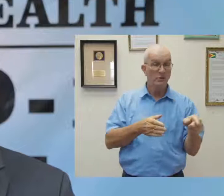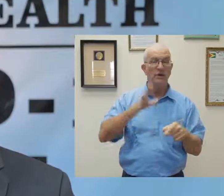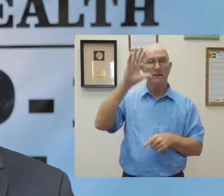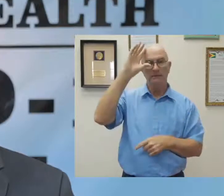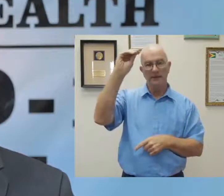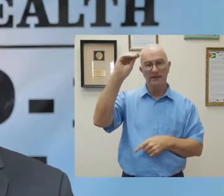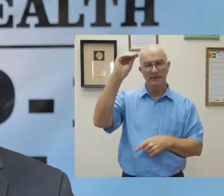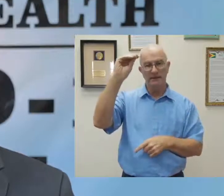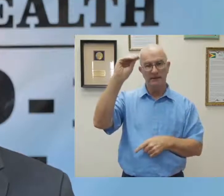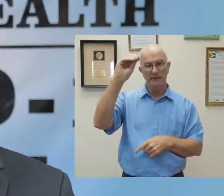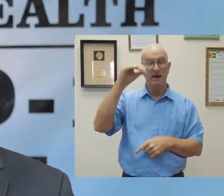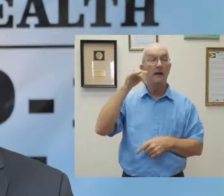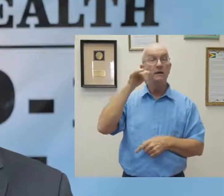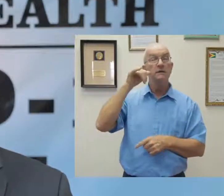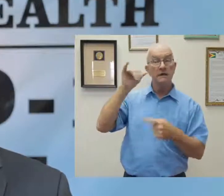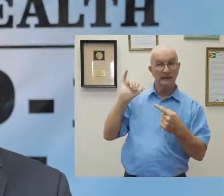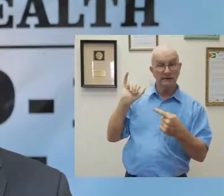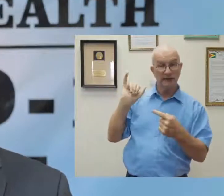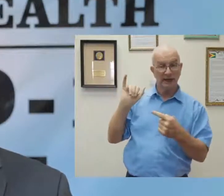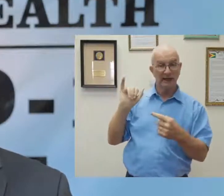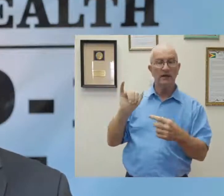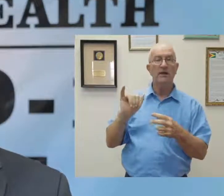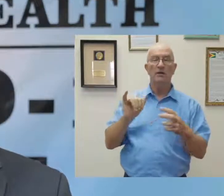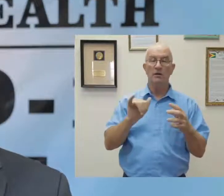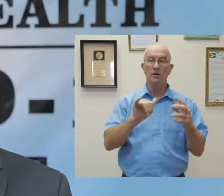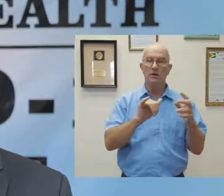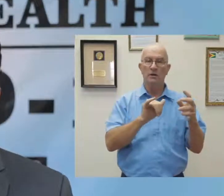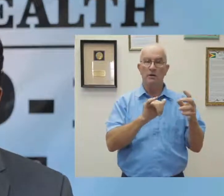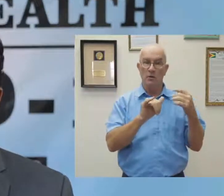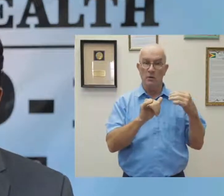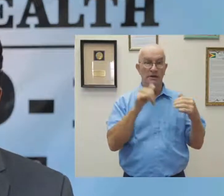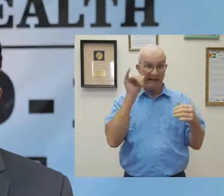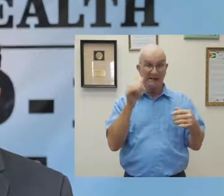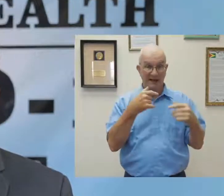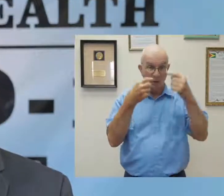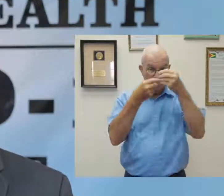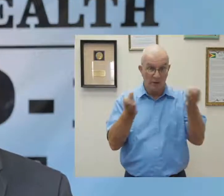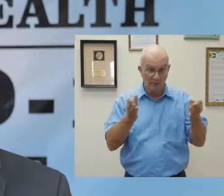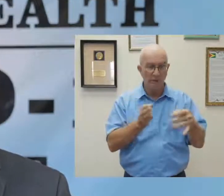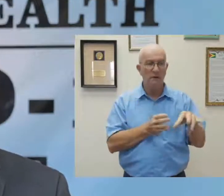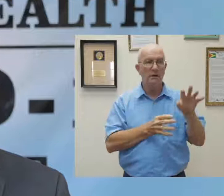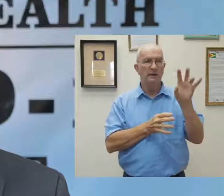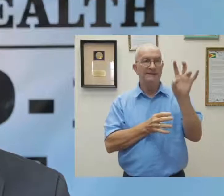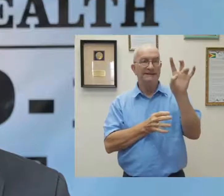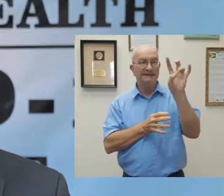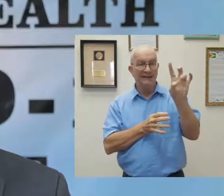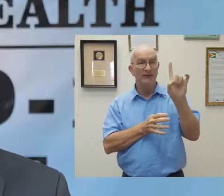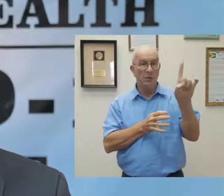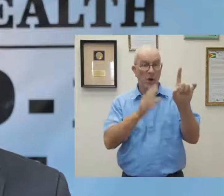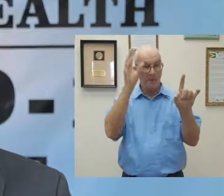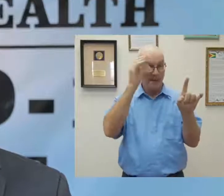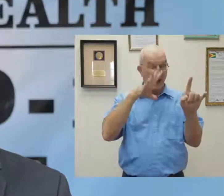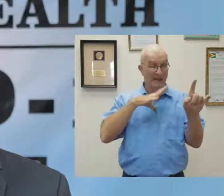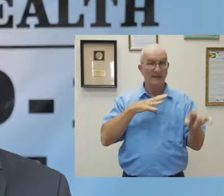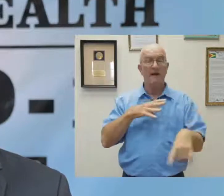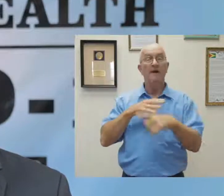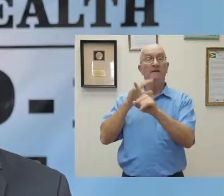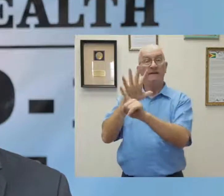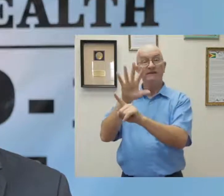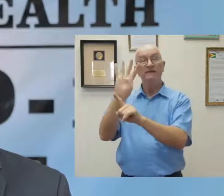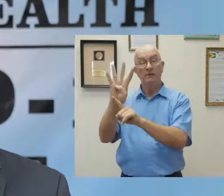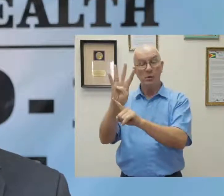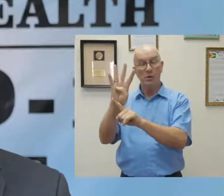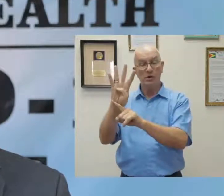As of yesterday, you were informed that the ratio stands at 71 males to 54 females. Of the 10